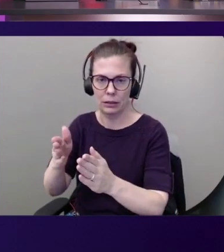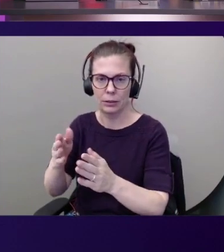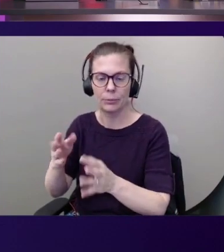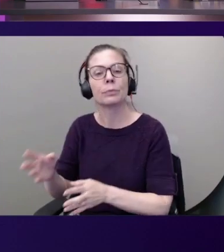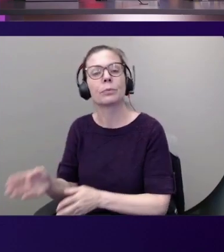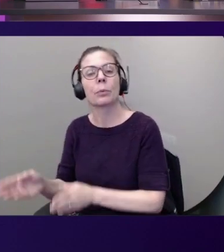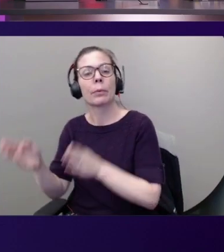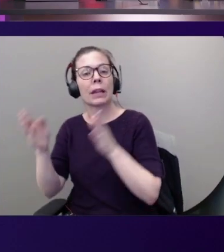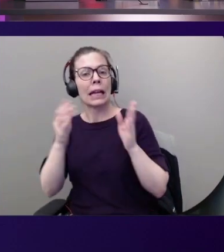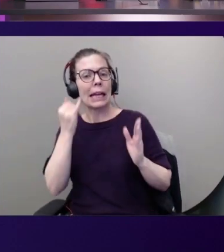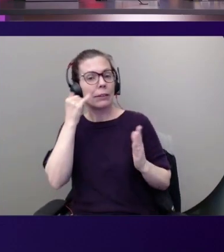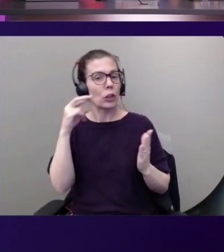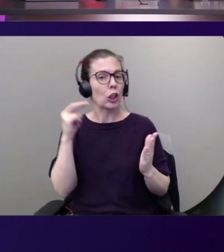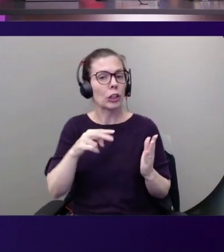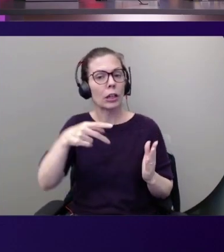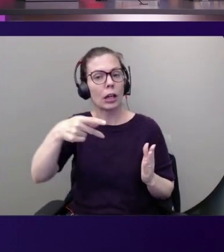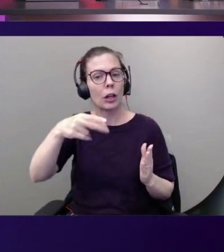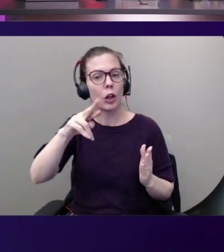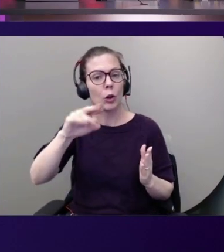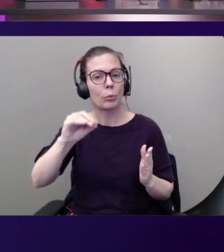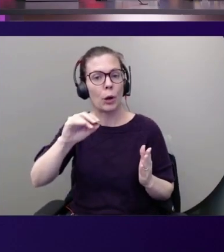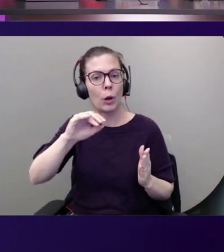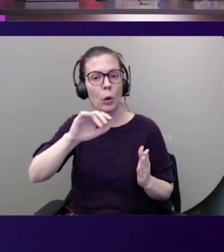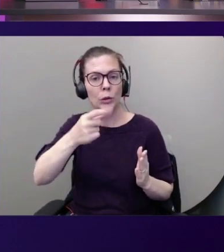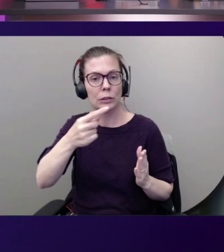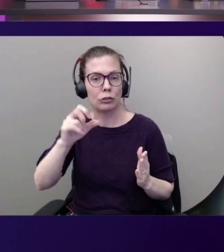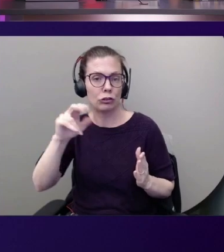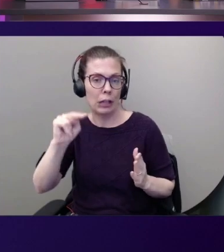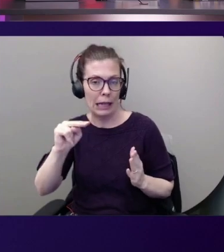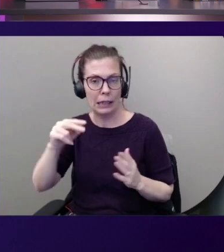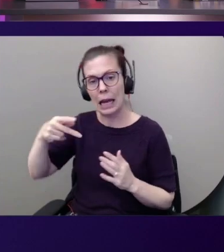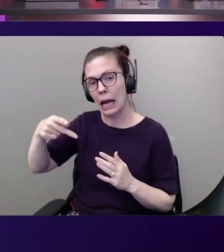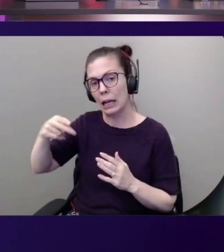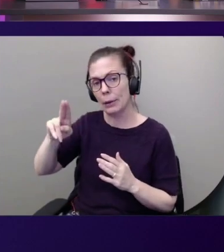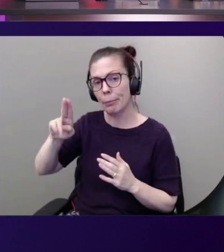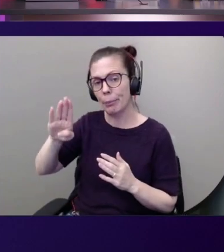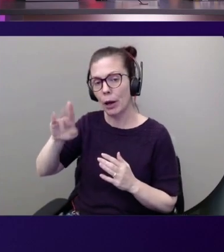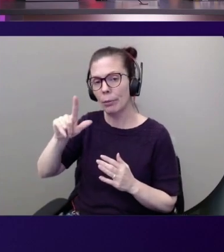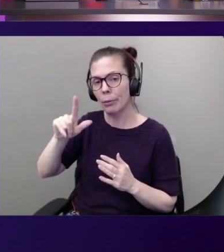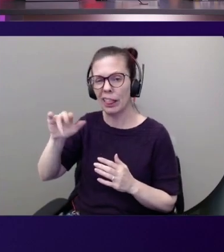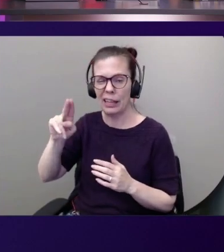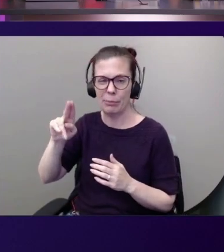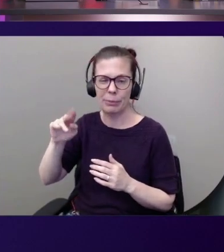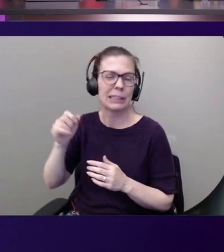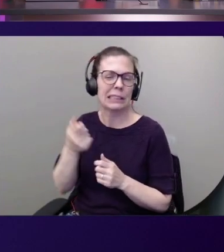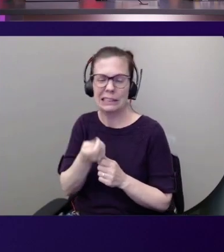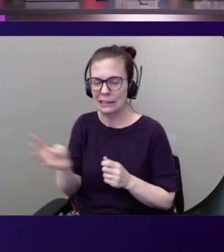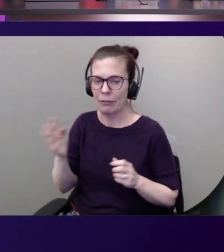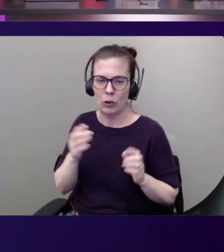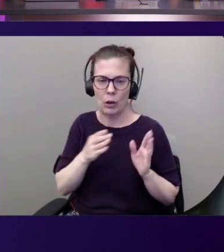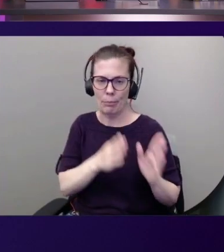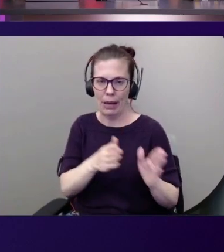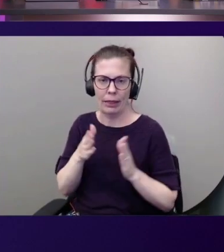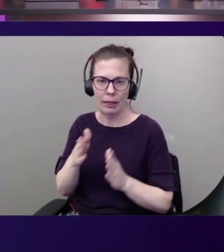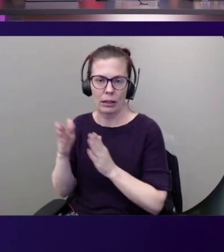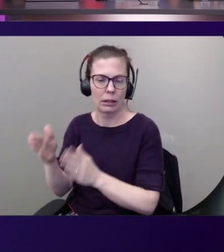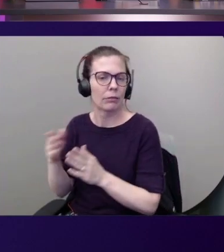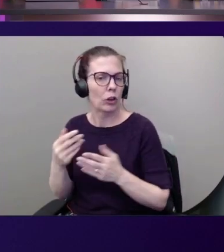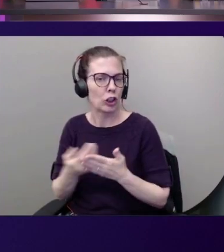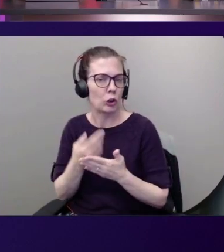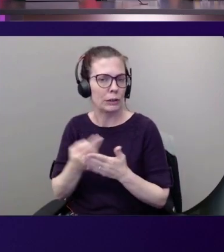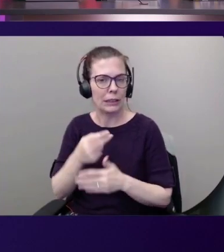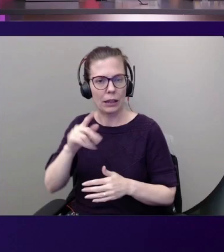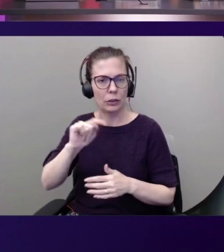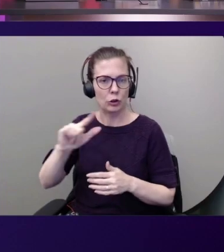take a look at Progen and Publib, there's several different paths that you can take in terms of using our toolchain and still